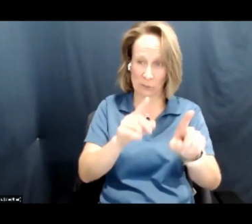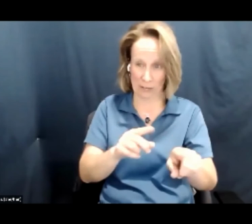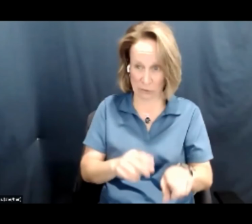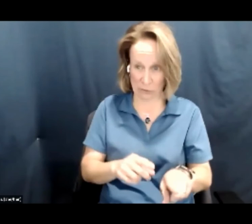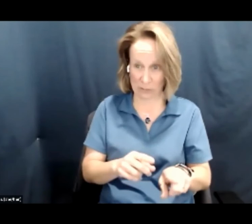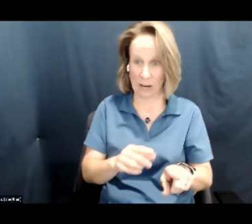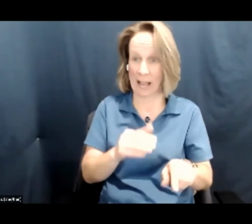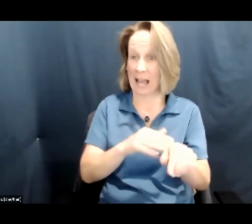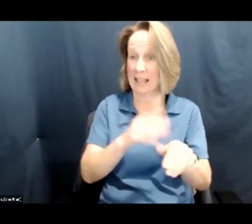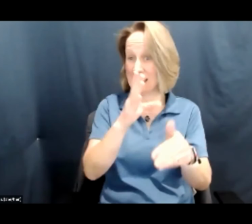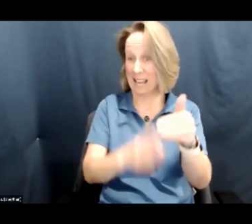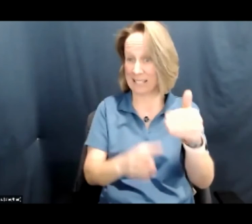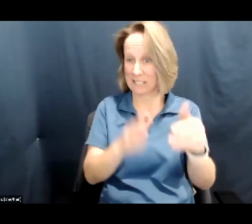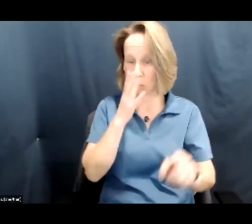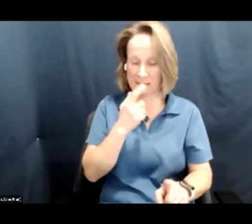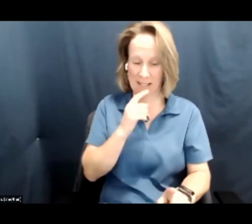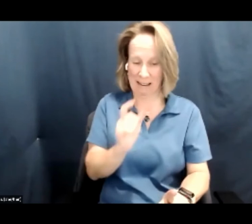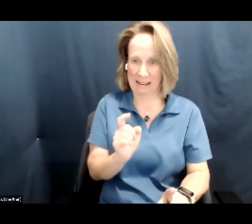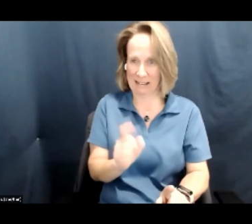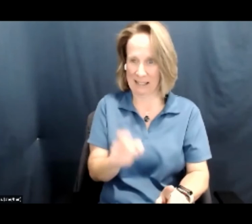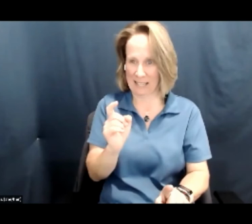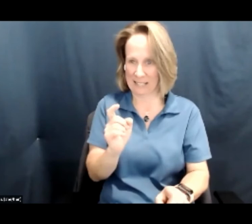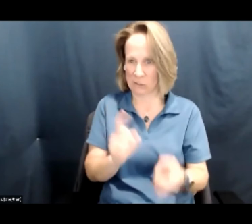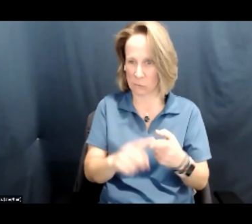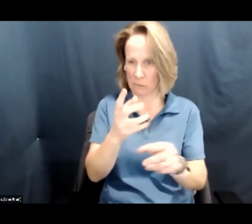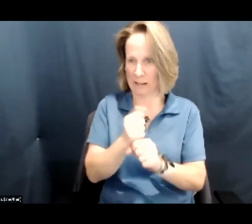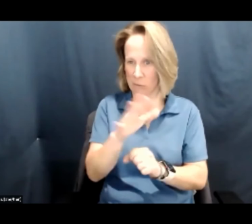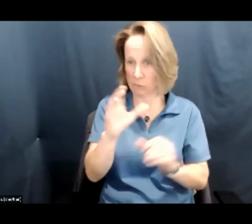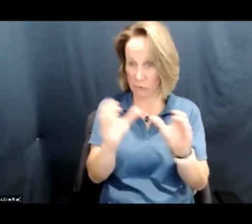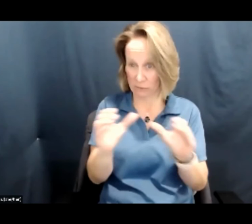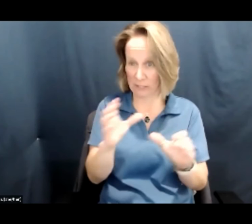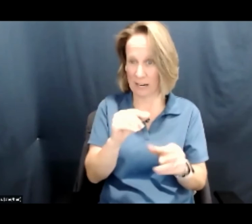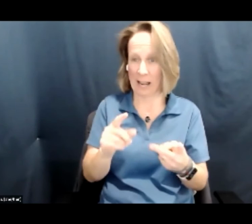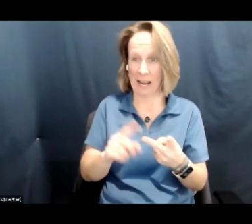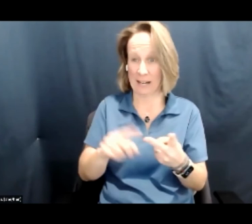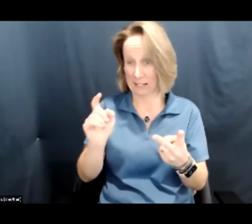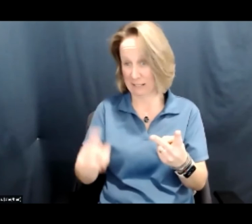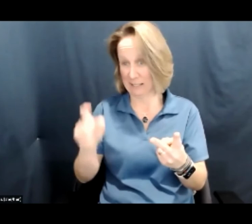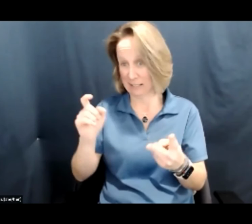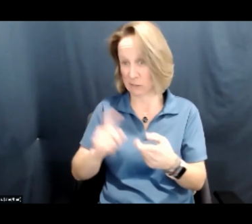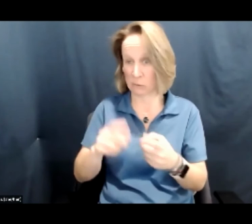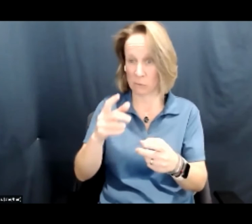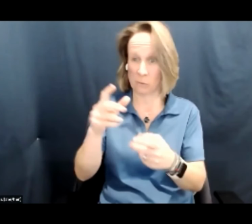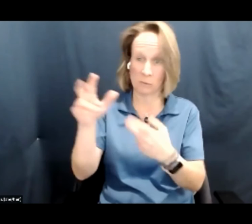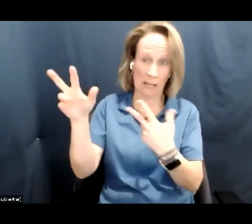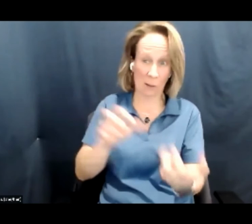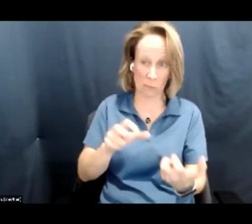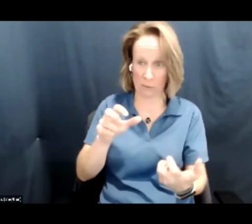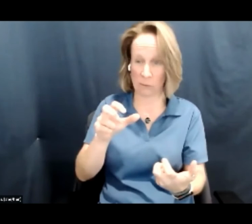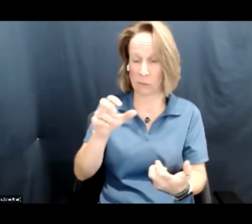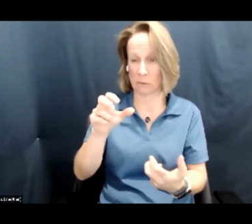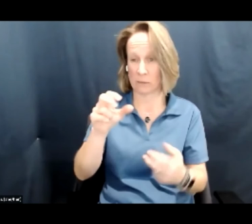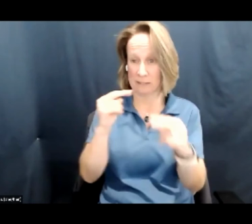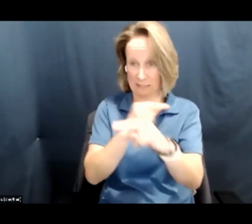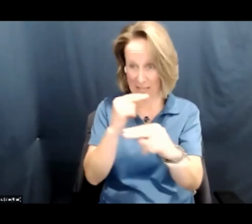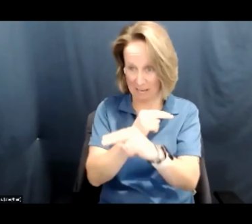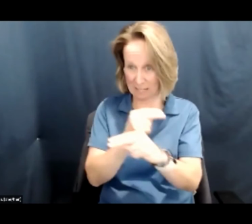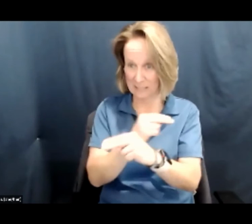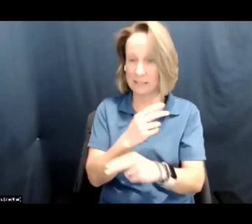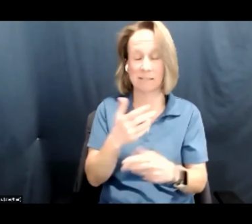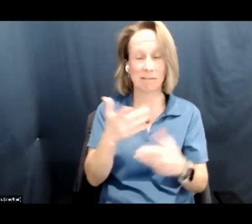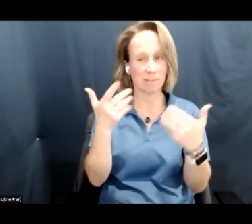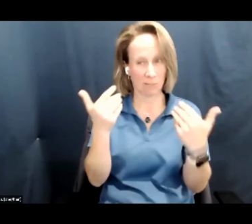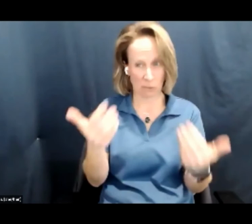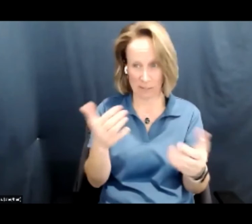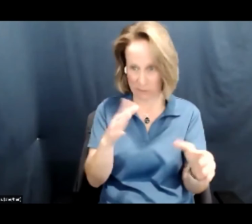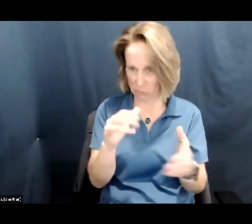your certificate, and click here to download the slides. And so please click those links, get your certificate, get those slides. And